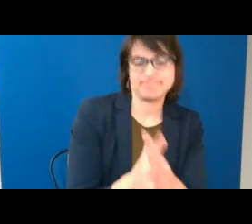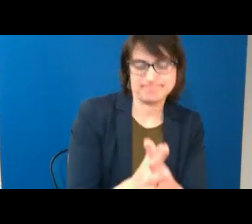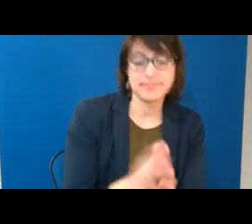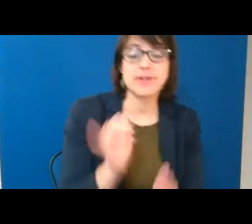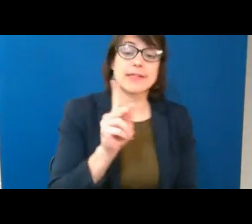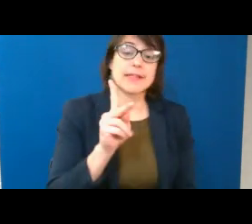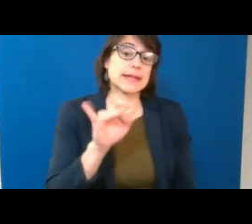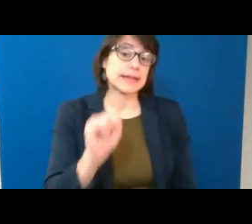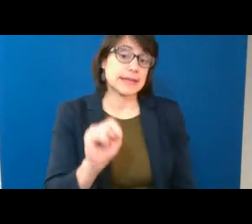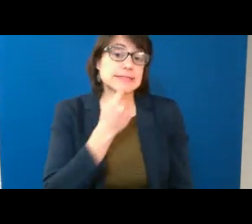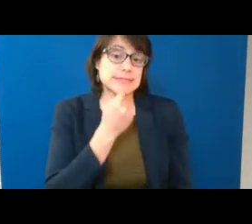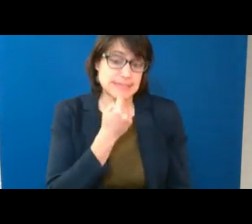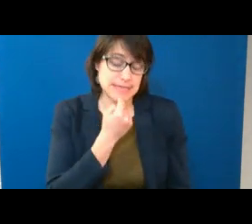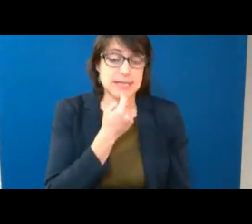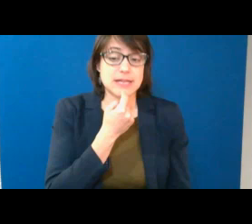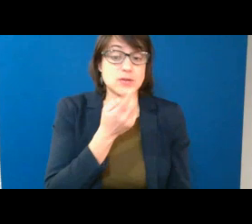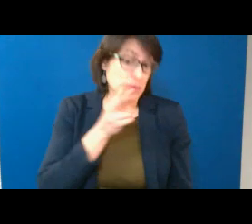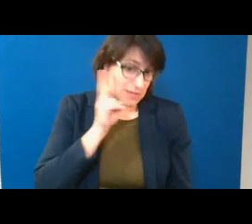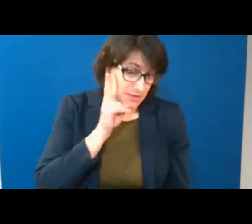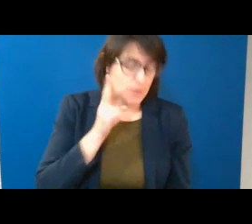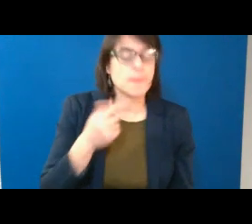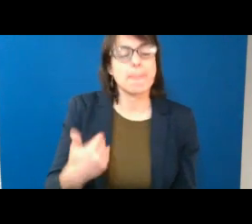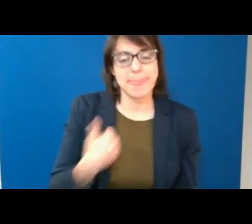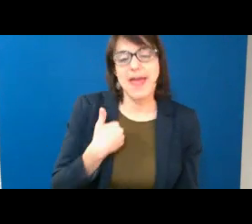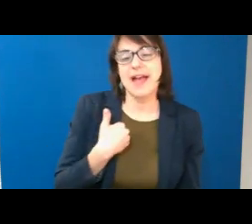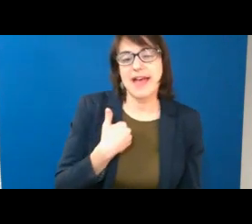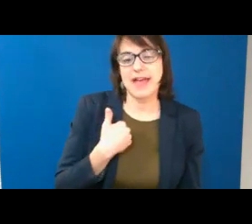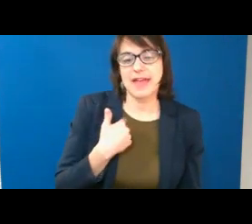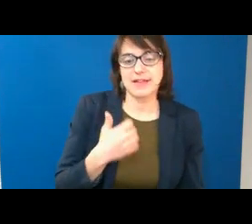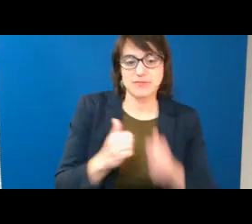in the waste reduction area. So next slide, please.